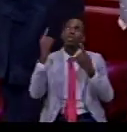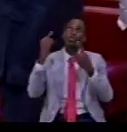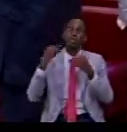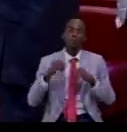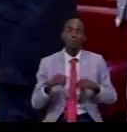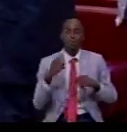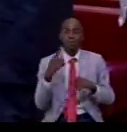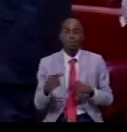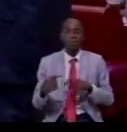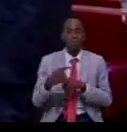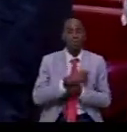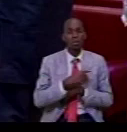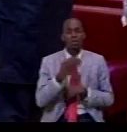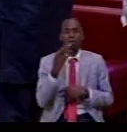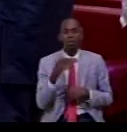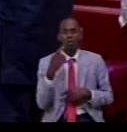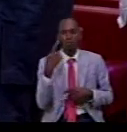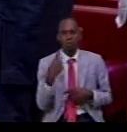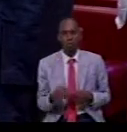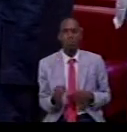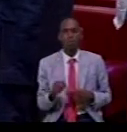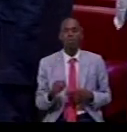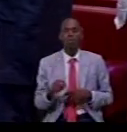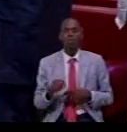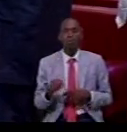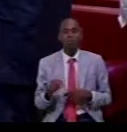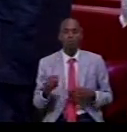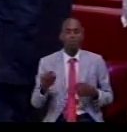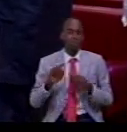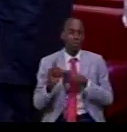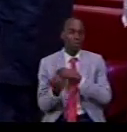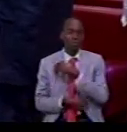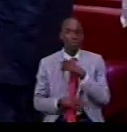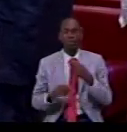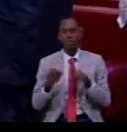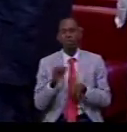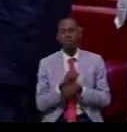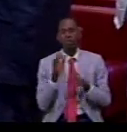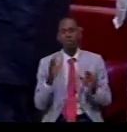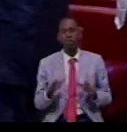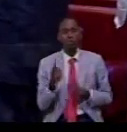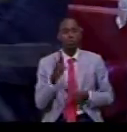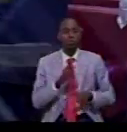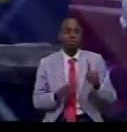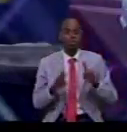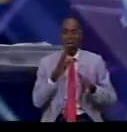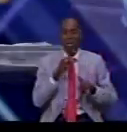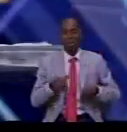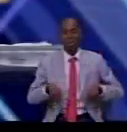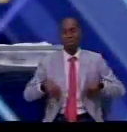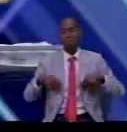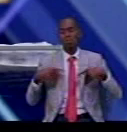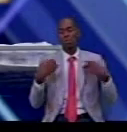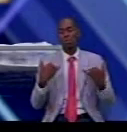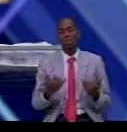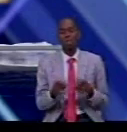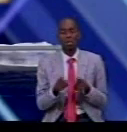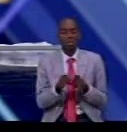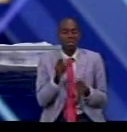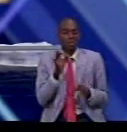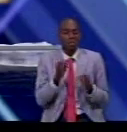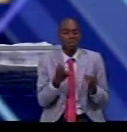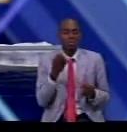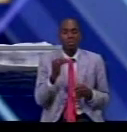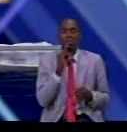day of the supreme stone. People are living as if to say there is no tomorrow. But from the Bible study you've